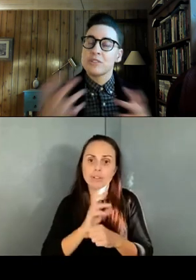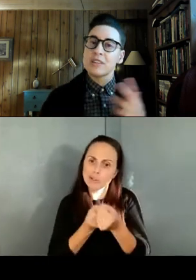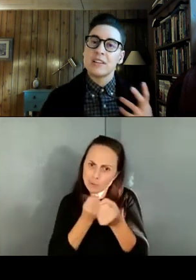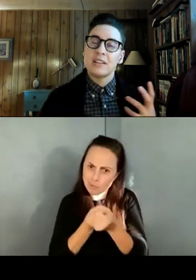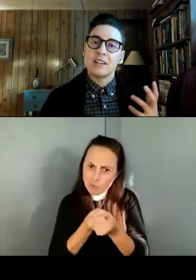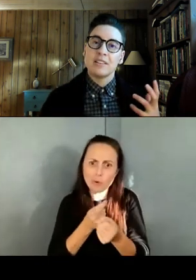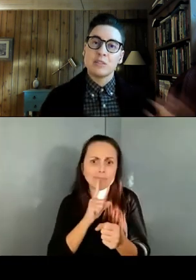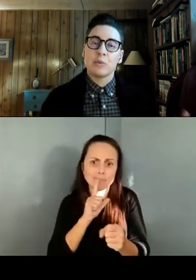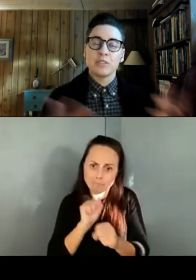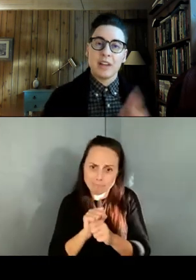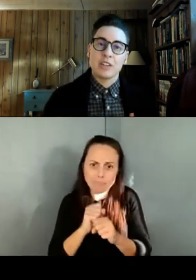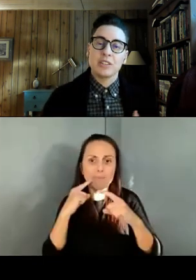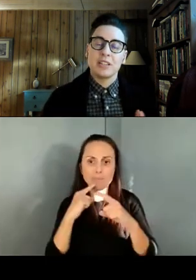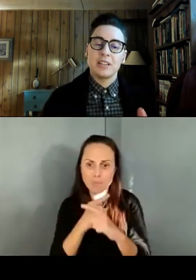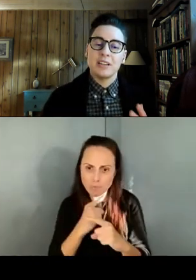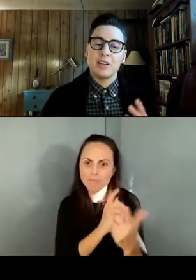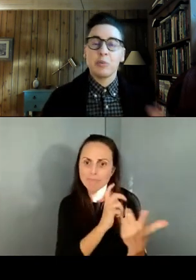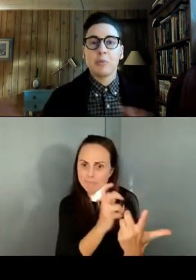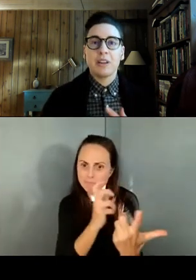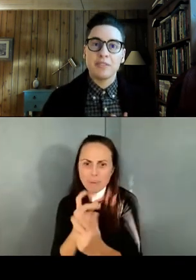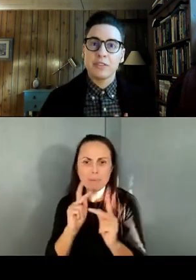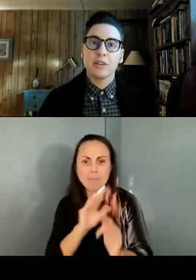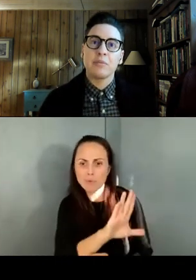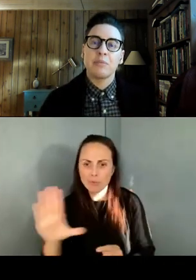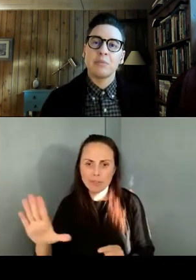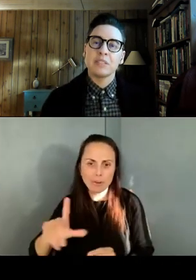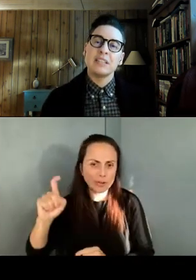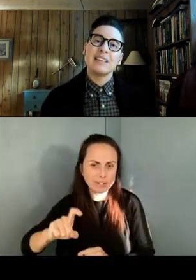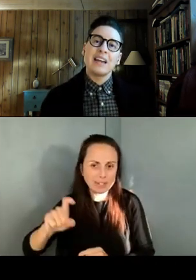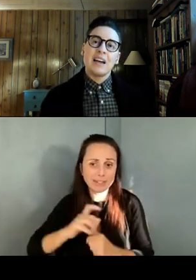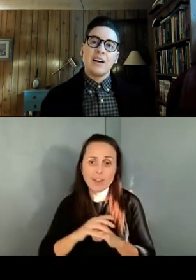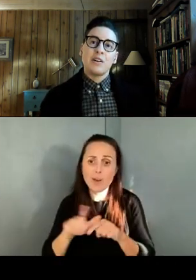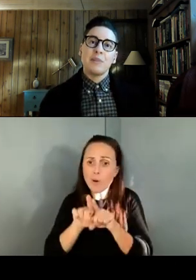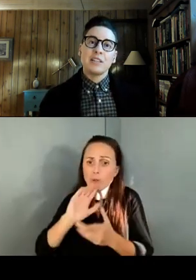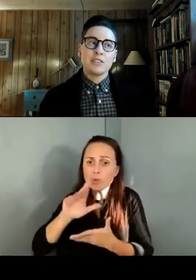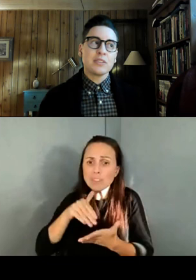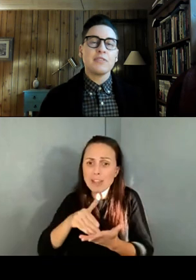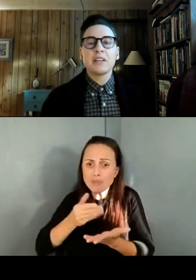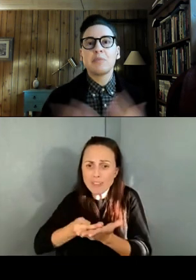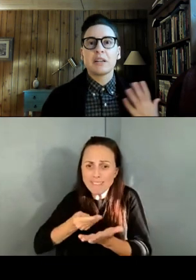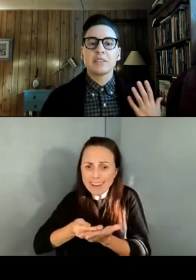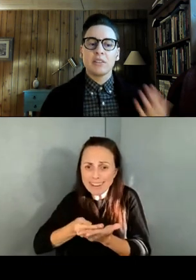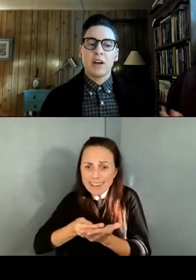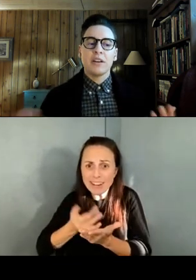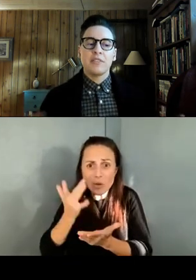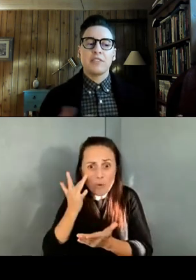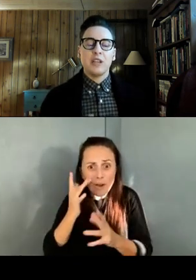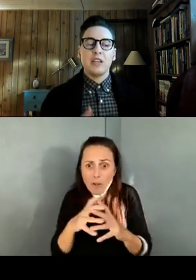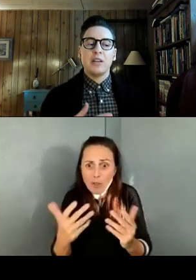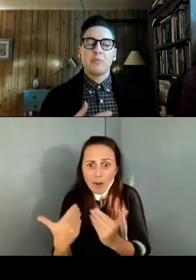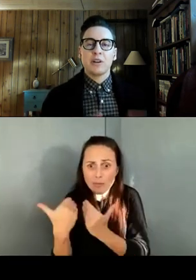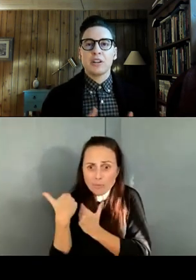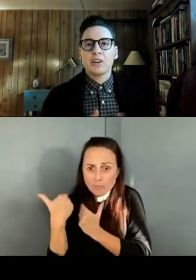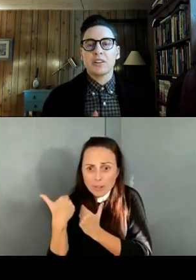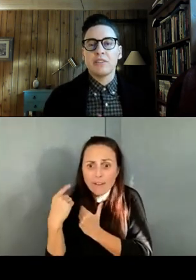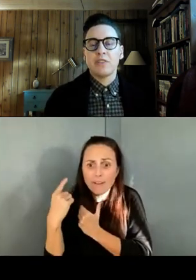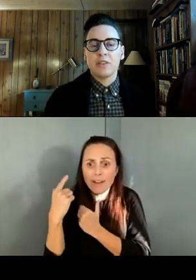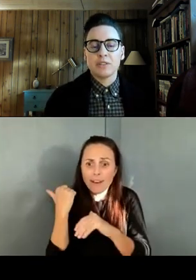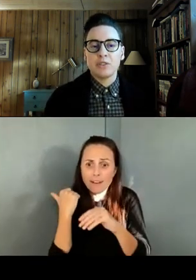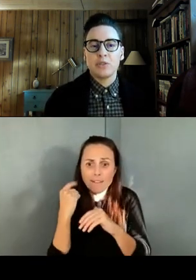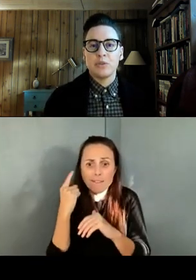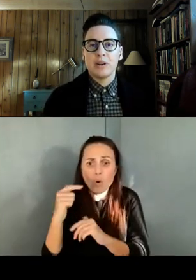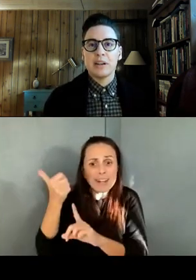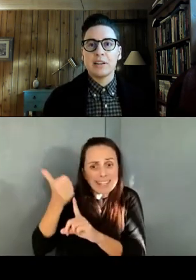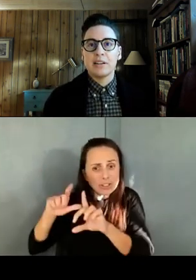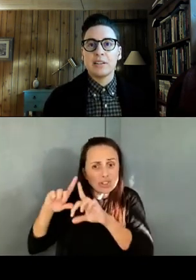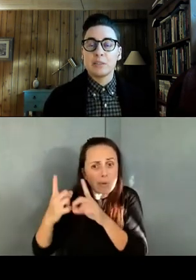we need to make sure that supports are actually appropriate for people's needs and centrally funded, because a lot of the burden currently falls